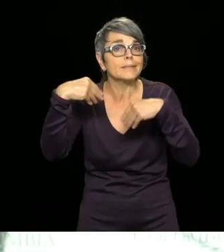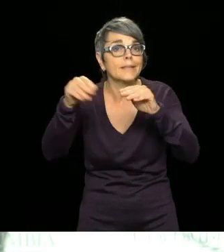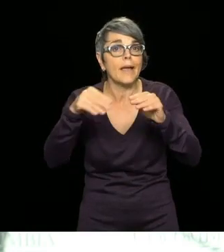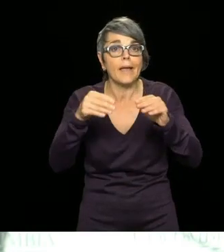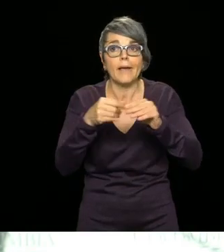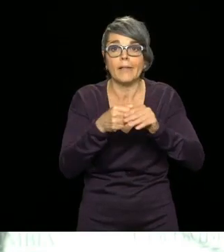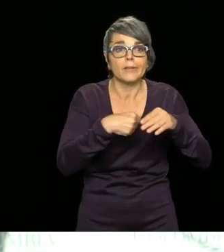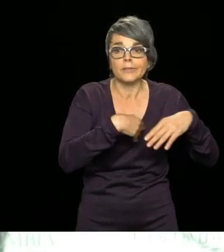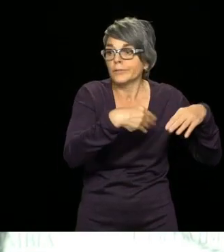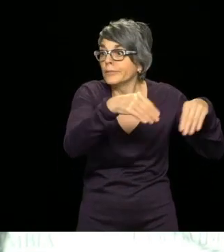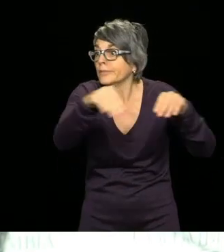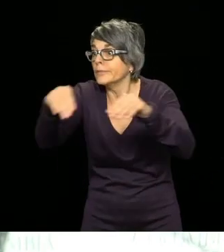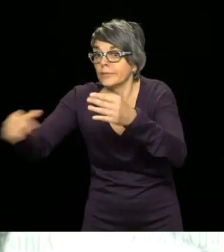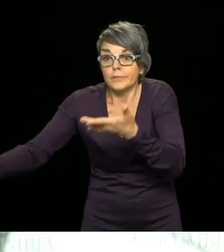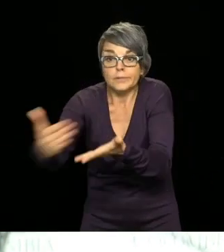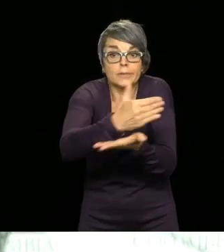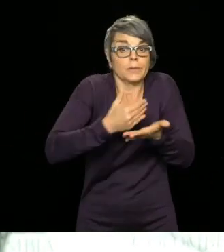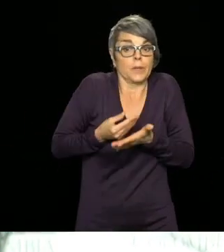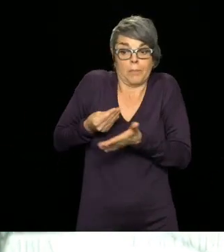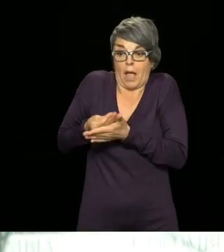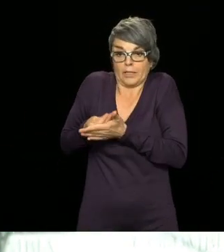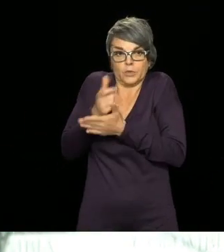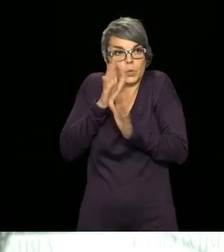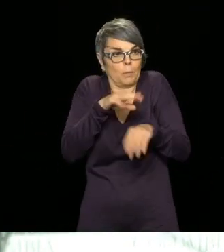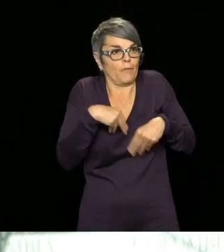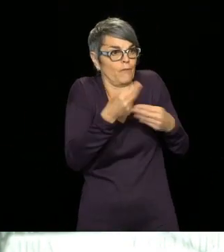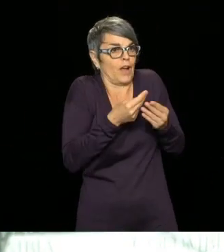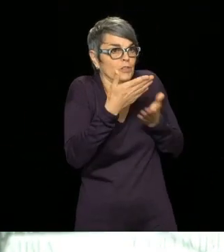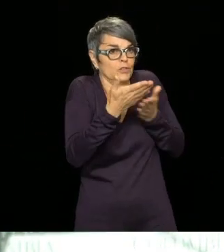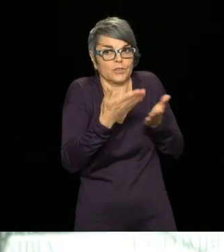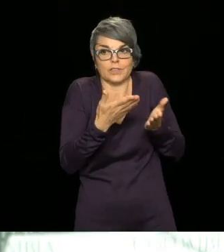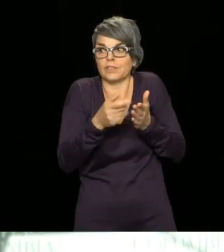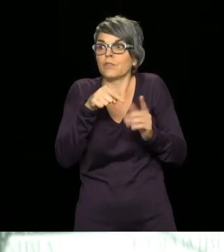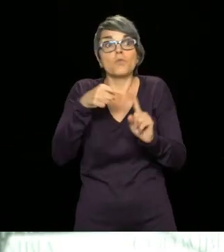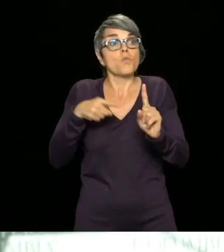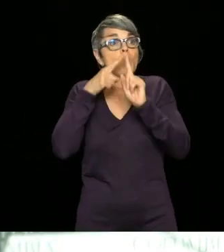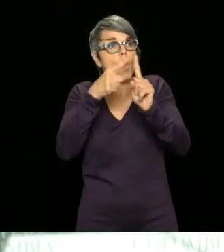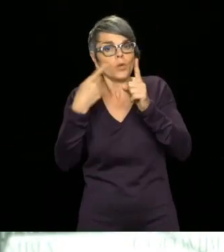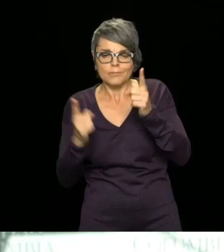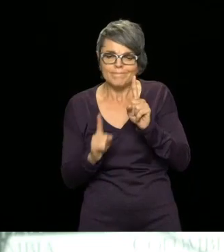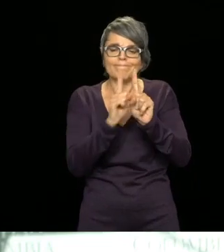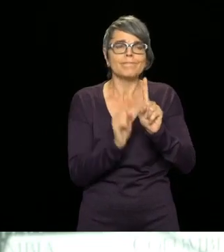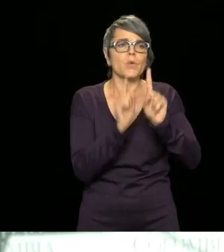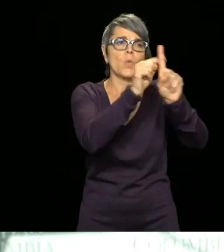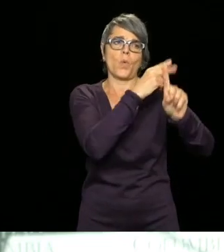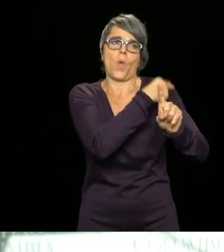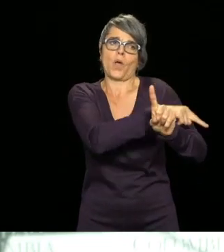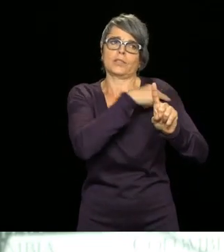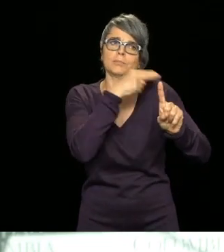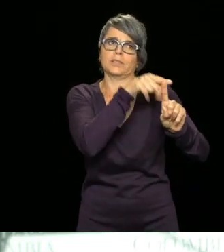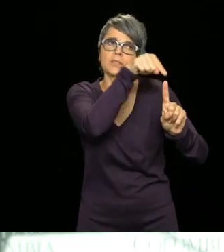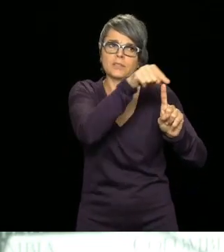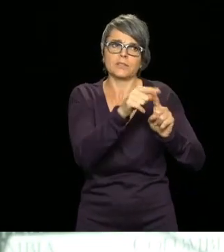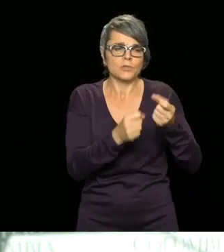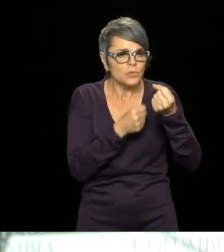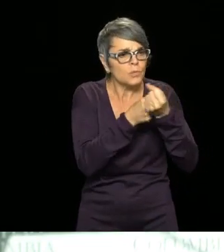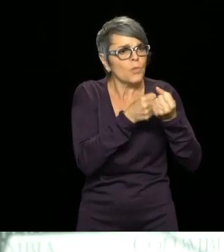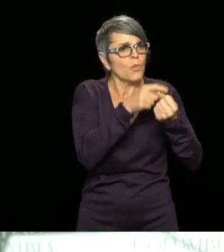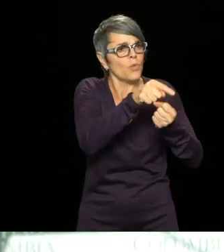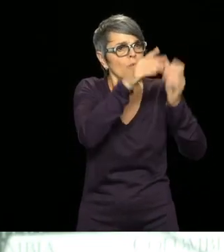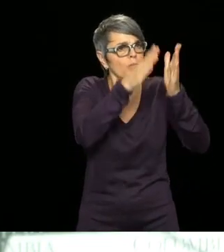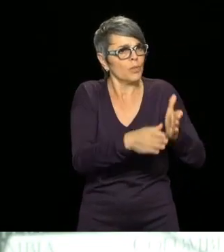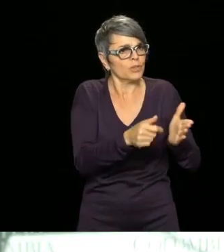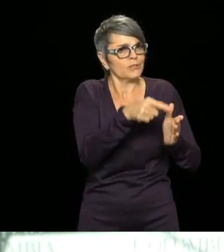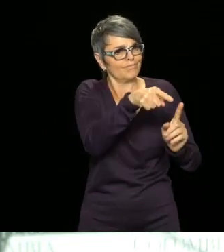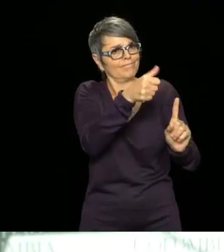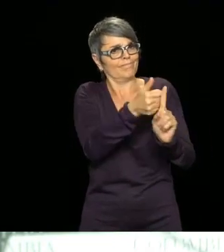do accompaniment to hospital with survivors in the middle of the night. And that's been the case for many other services across the province. Now,